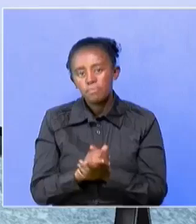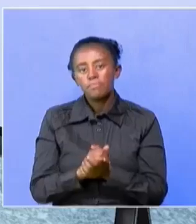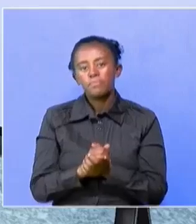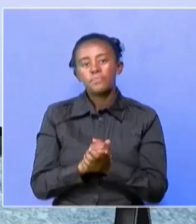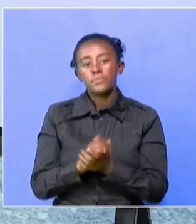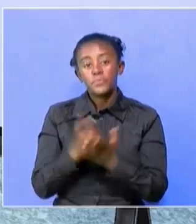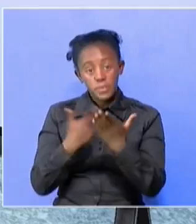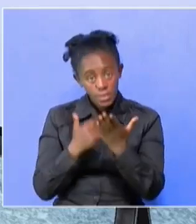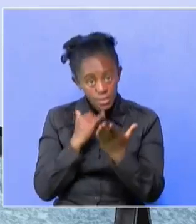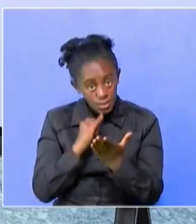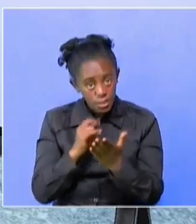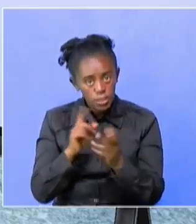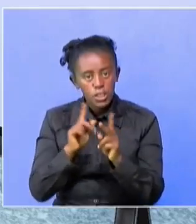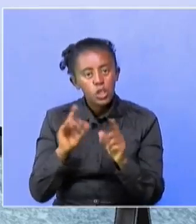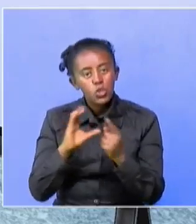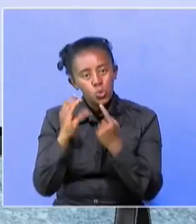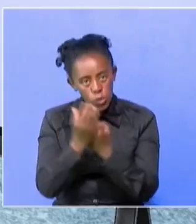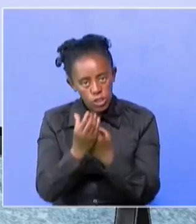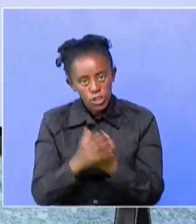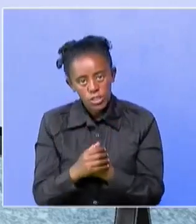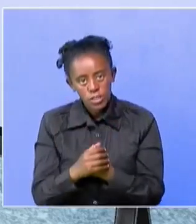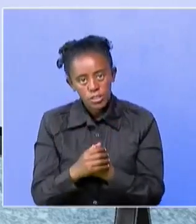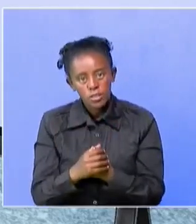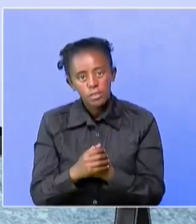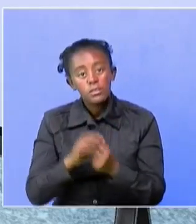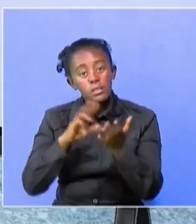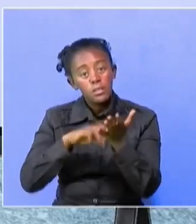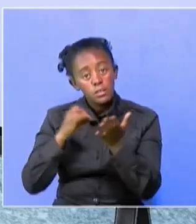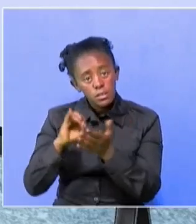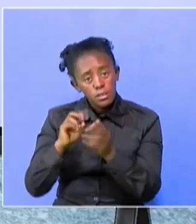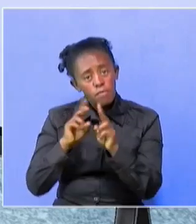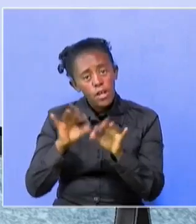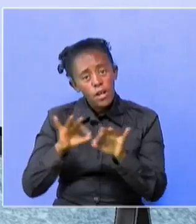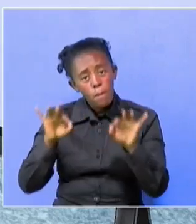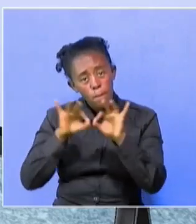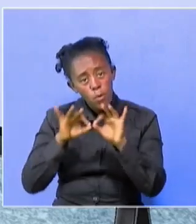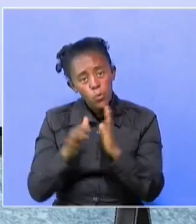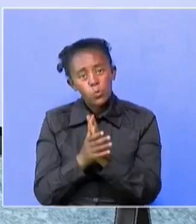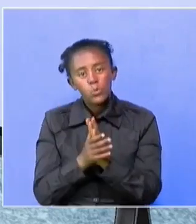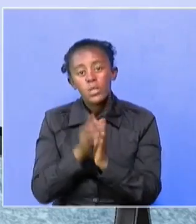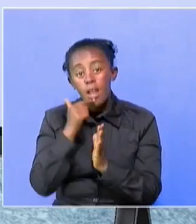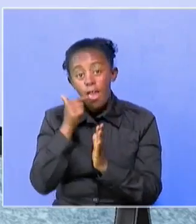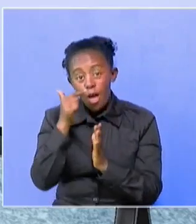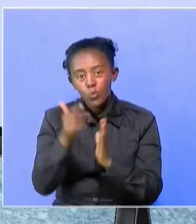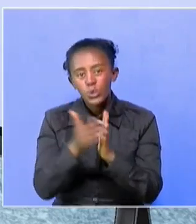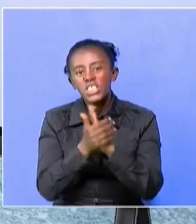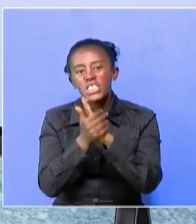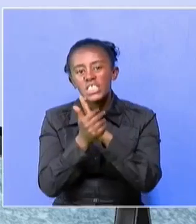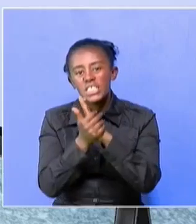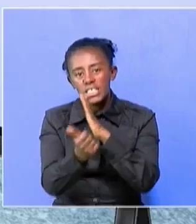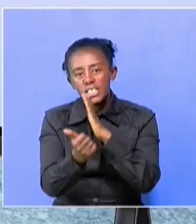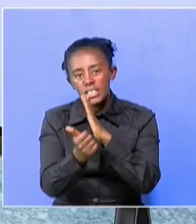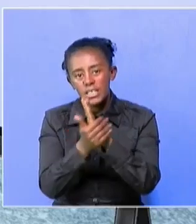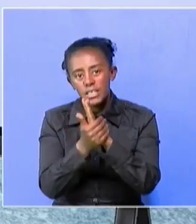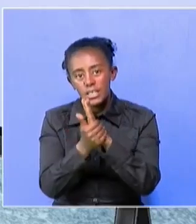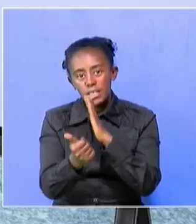This is a situation. Reading is a very important language skill.